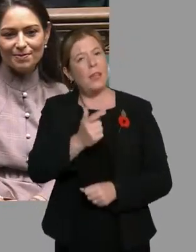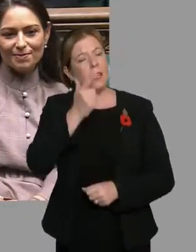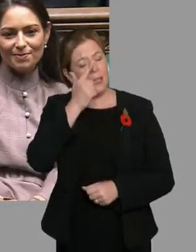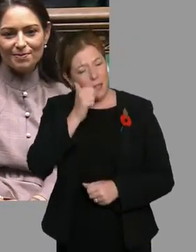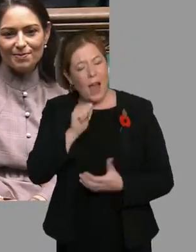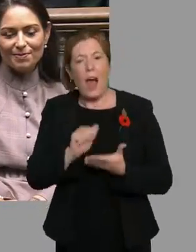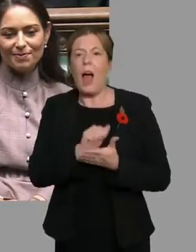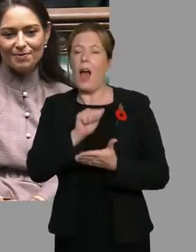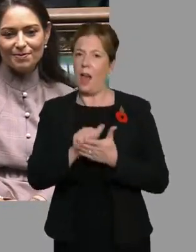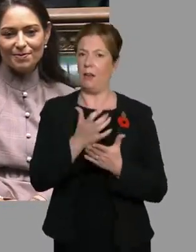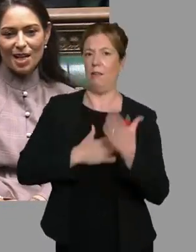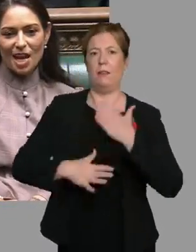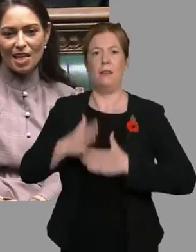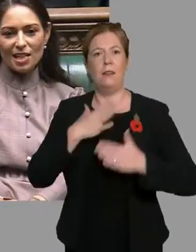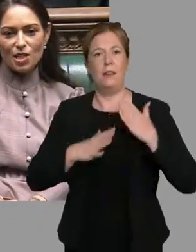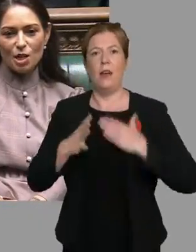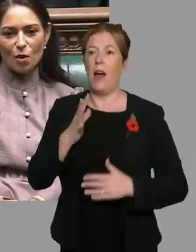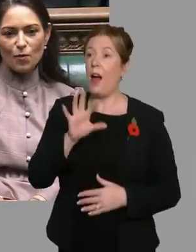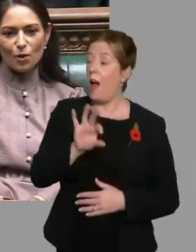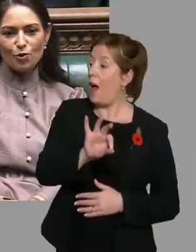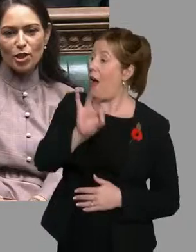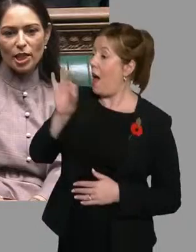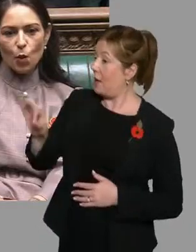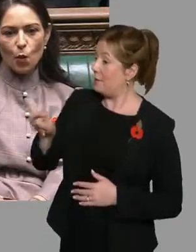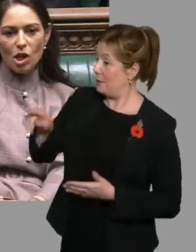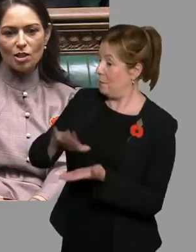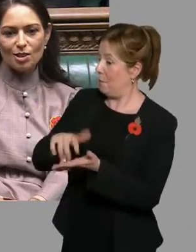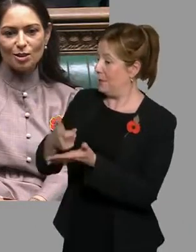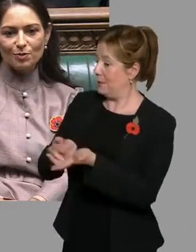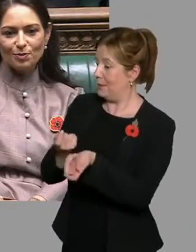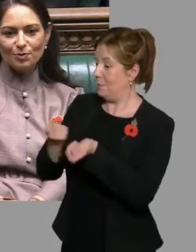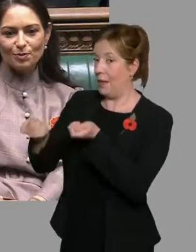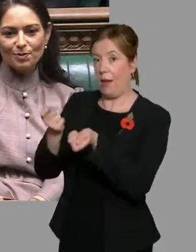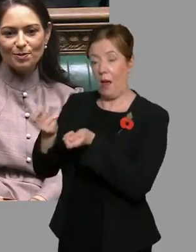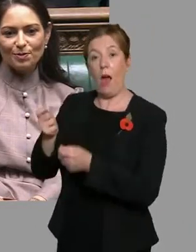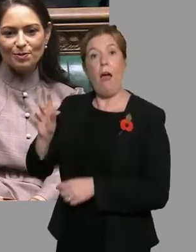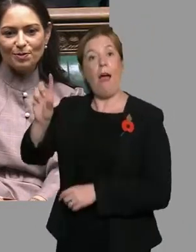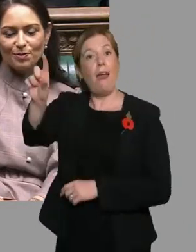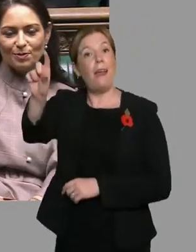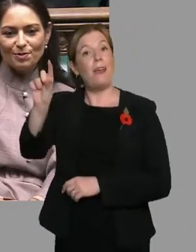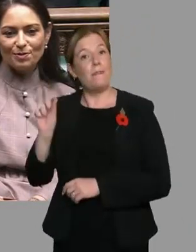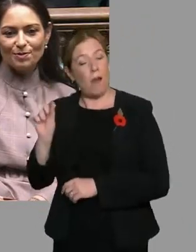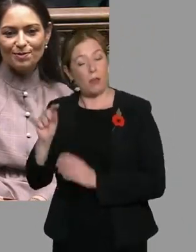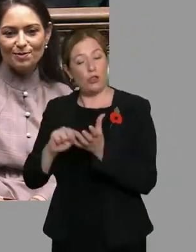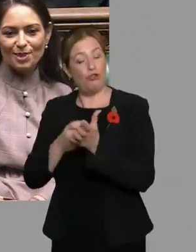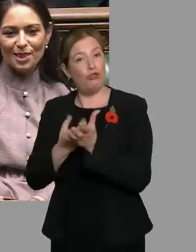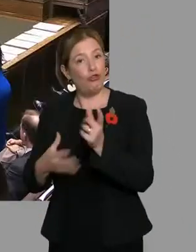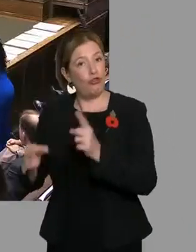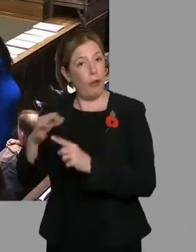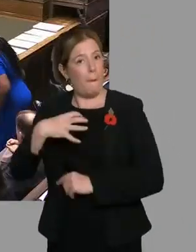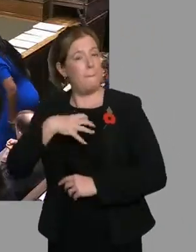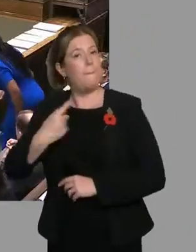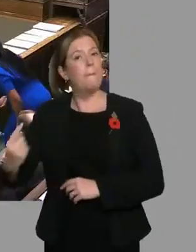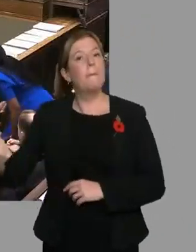to extend an invitation to President Trump to address Parliament on his next visit?